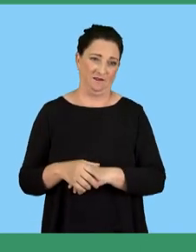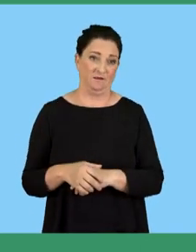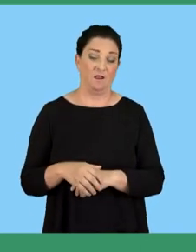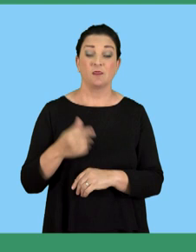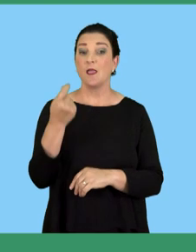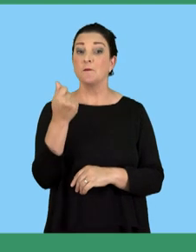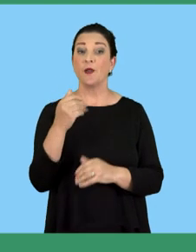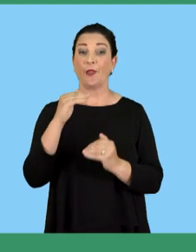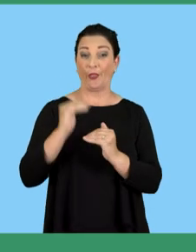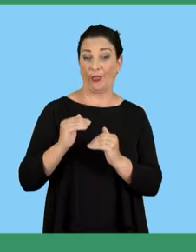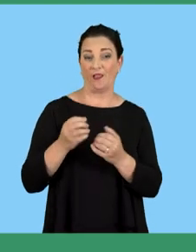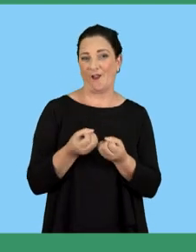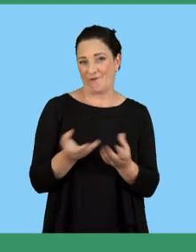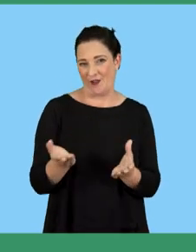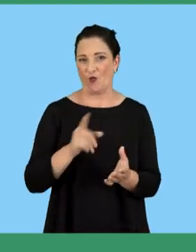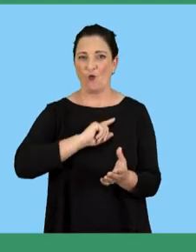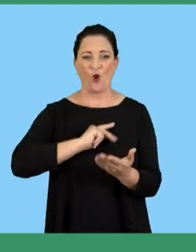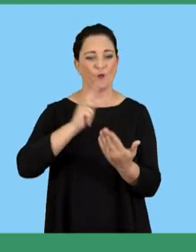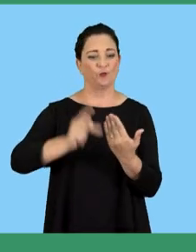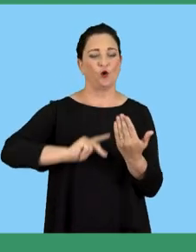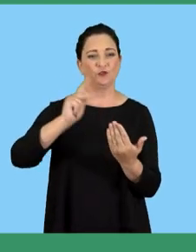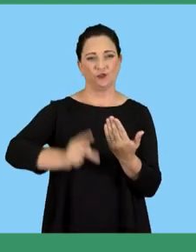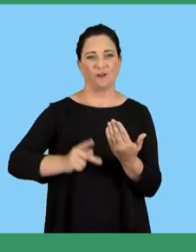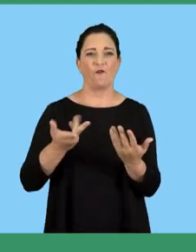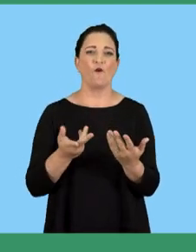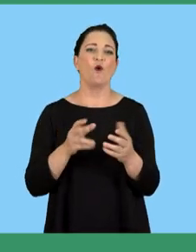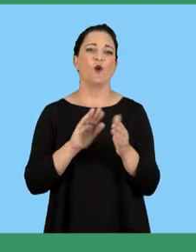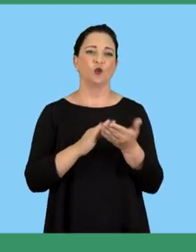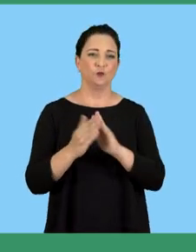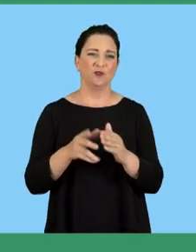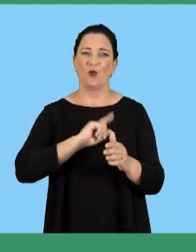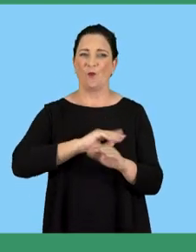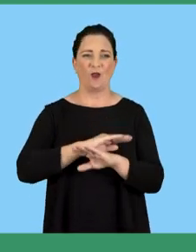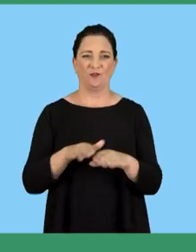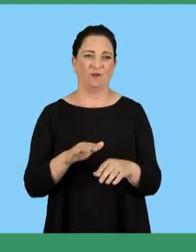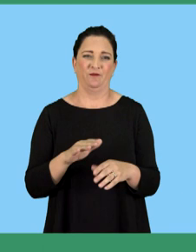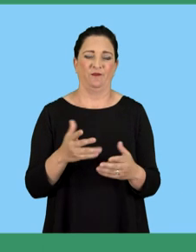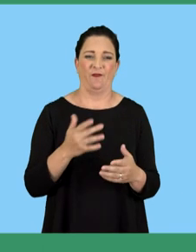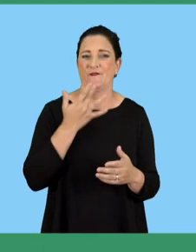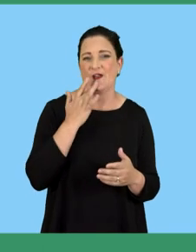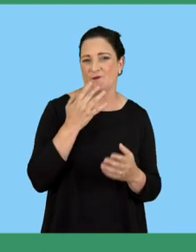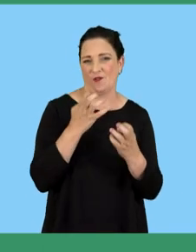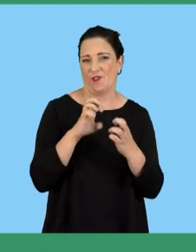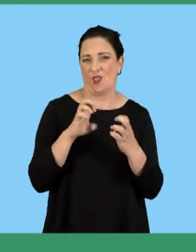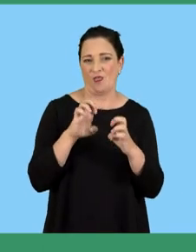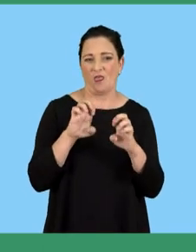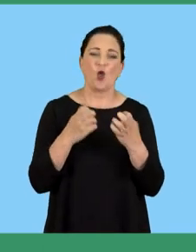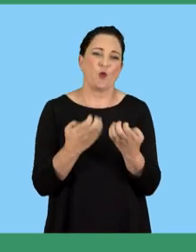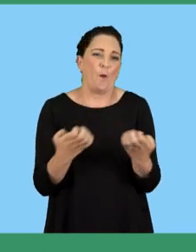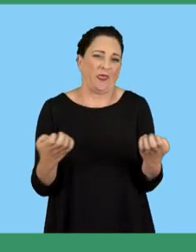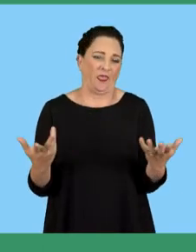Then less money is available for community projects during unfavorable economic conditions. So that